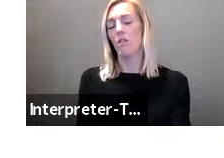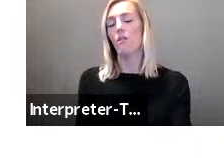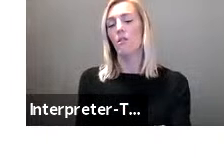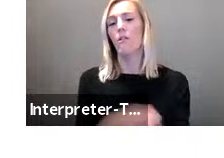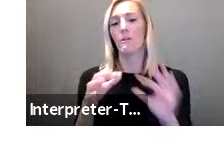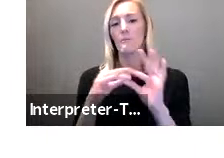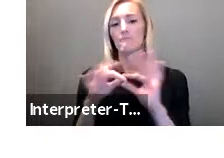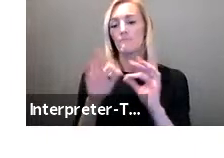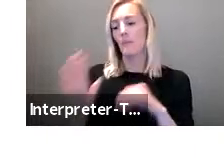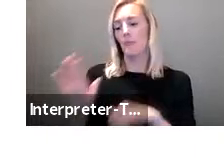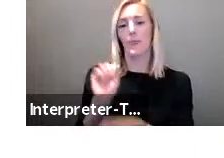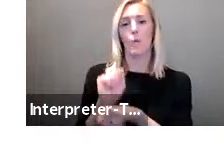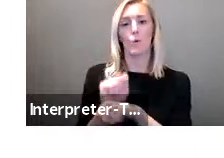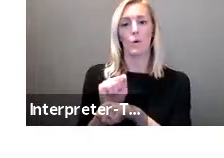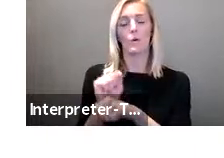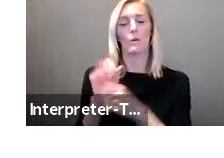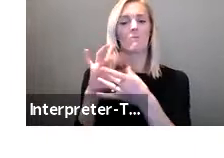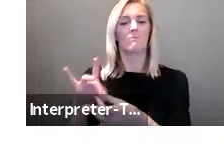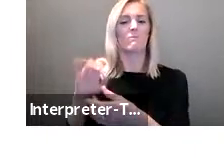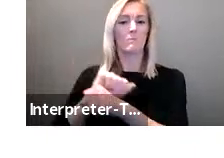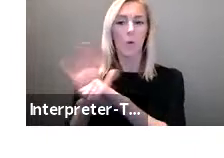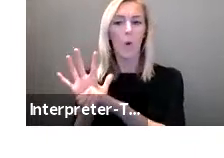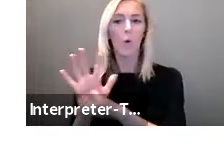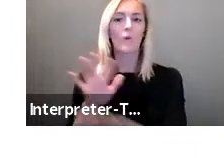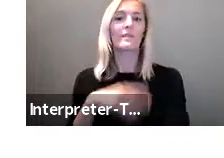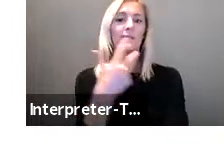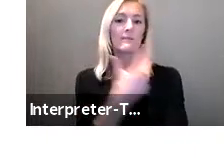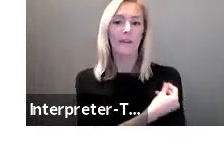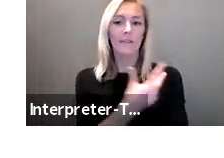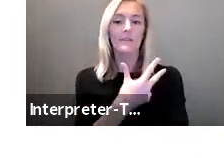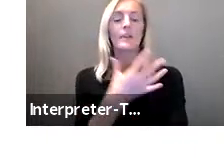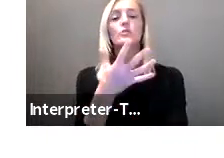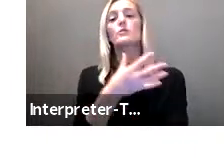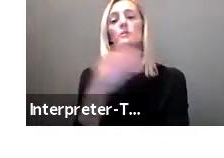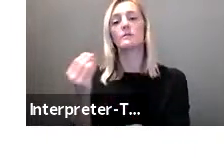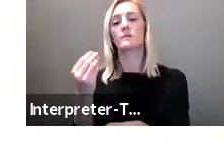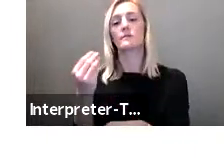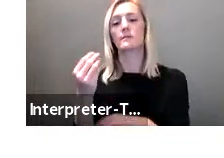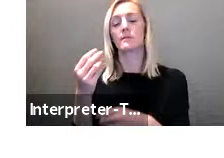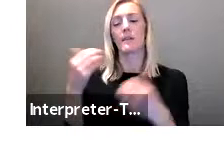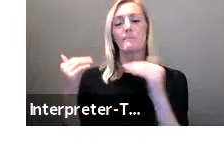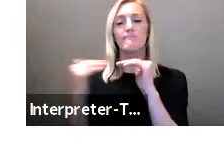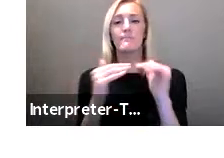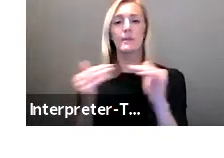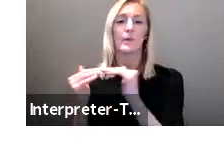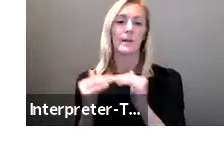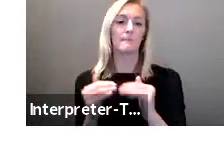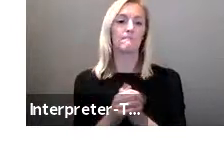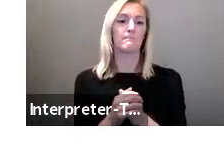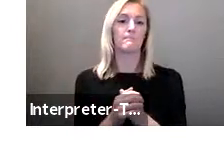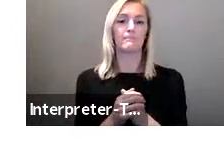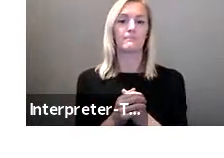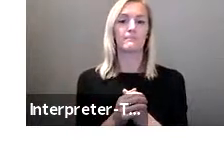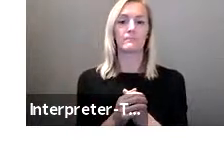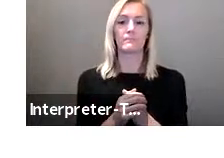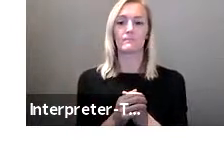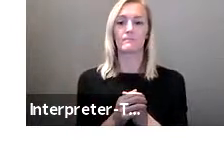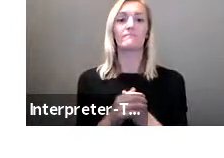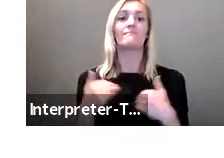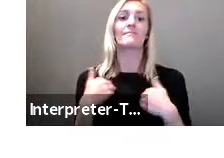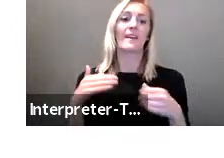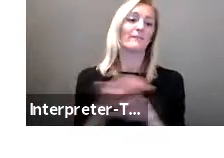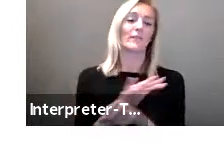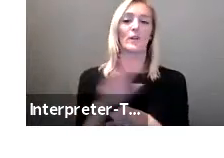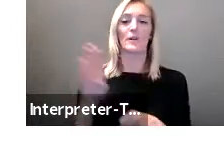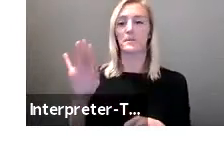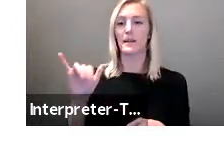work around COVID and vaccination and broader work around equity. As always, we have the full bios for our